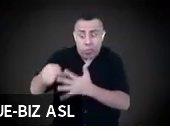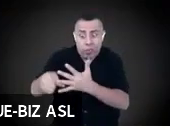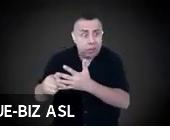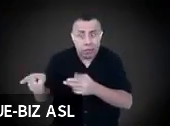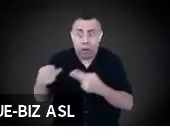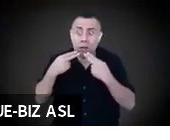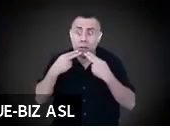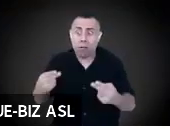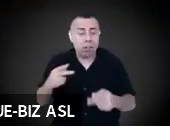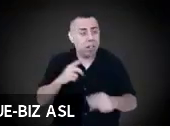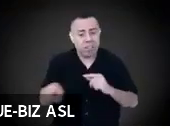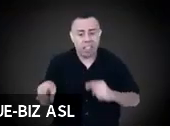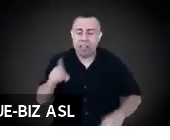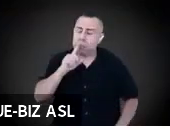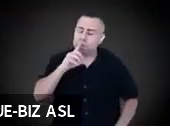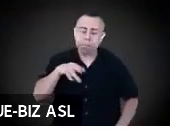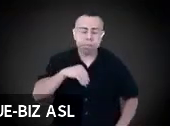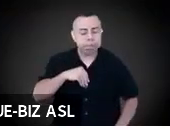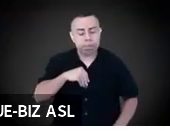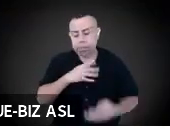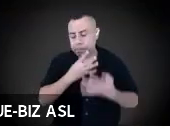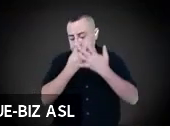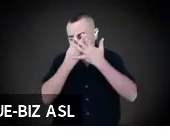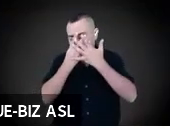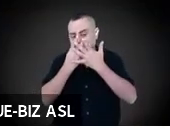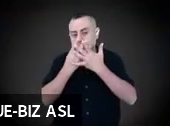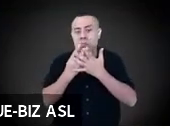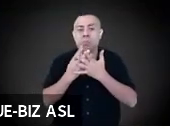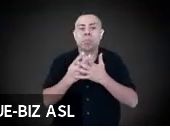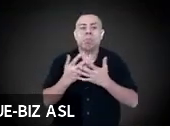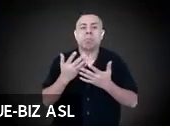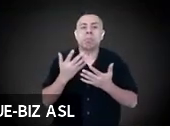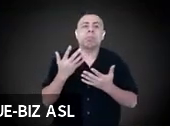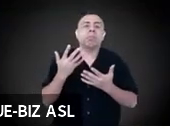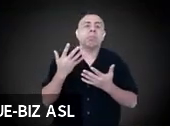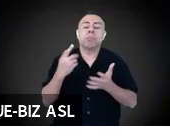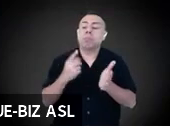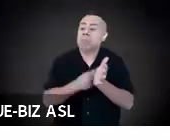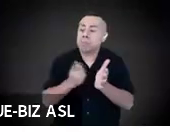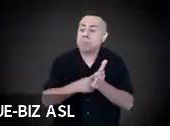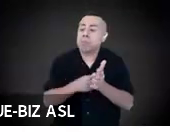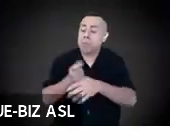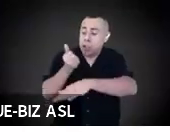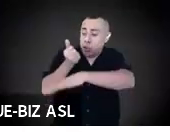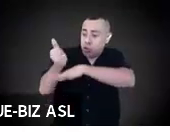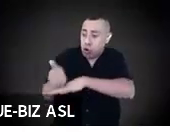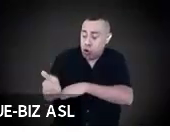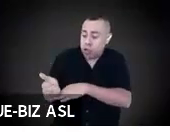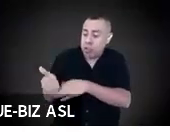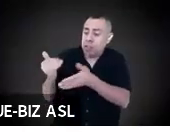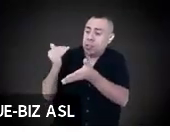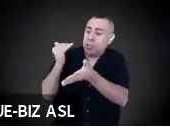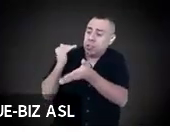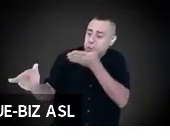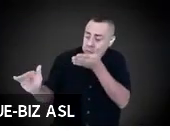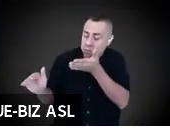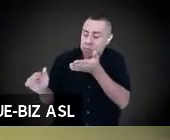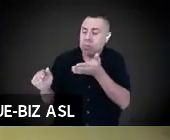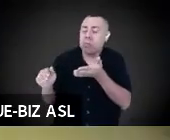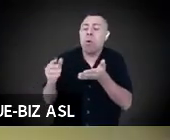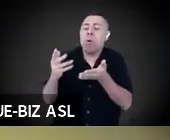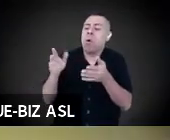still serve their time and the charges get dropped, or they just throw it away. But who's going to give that time back?